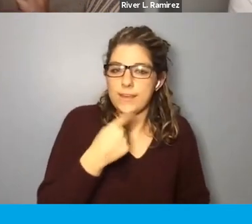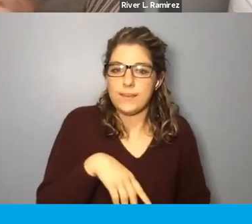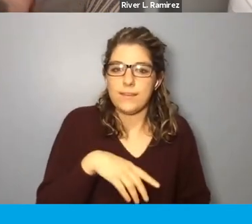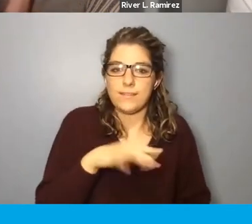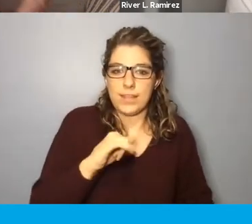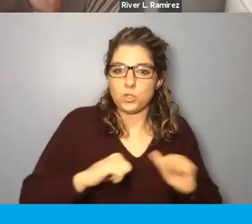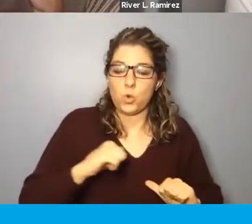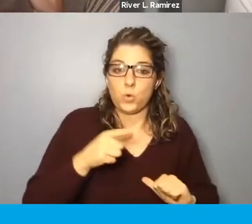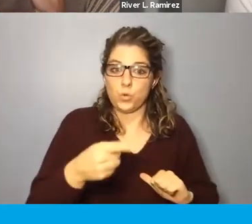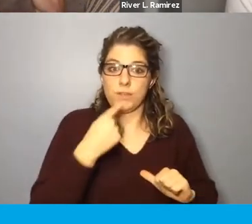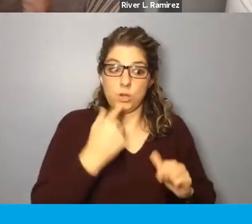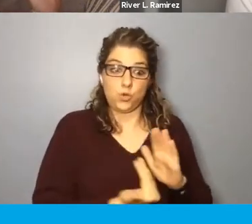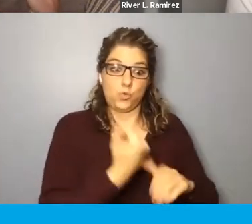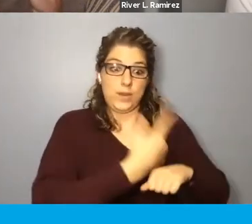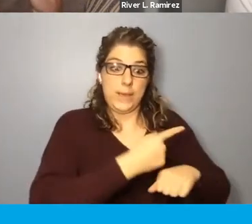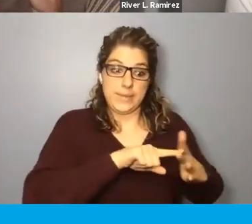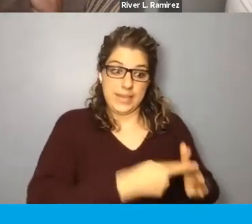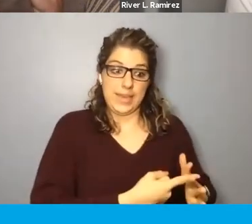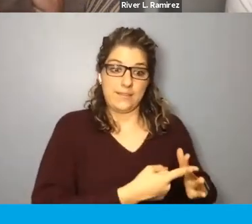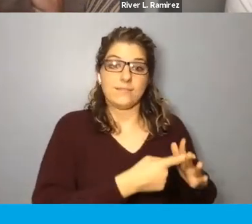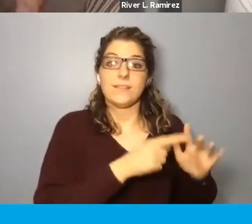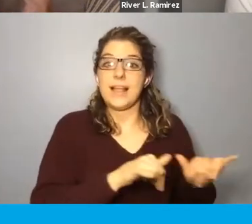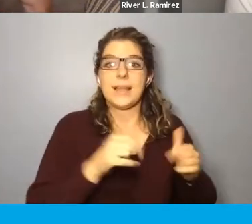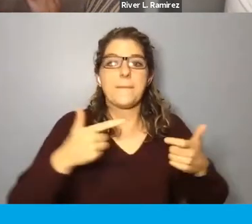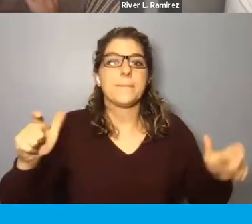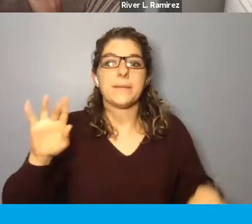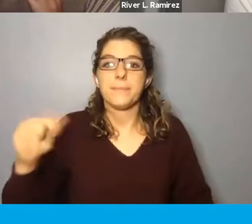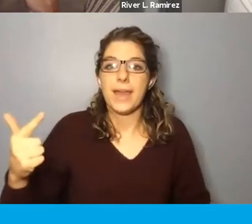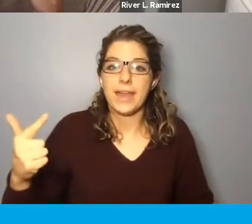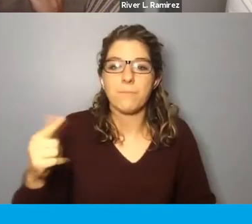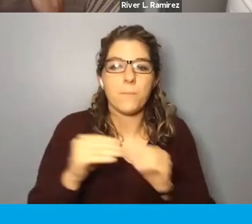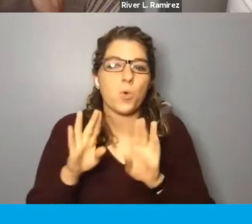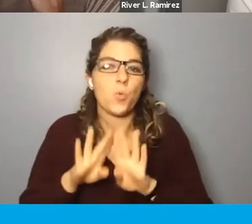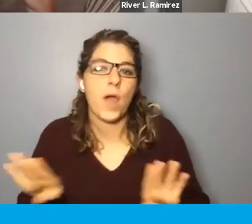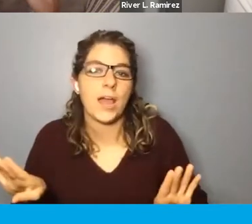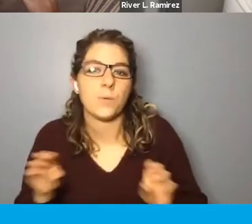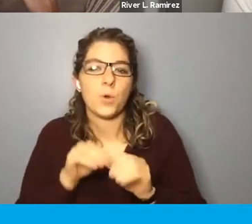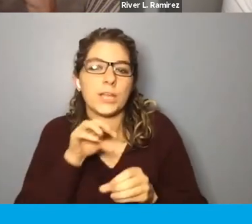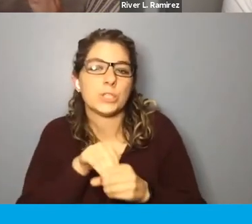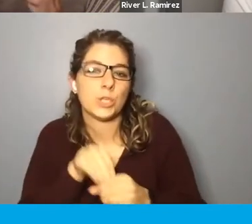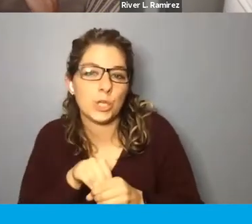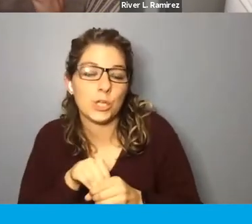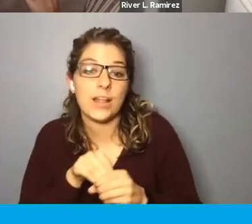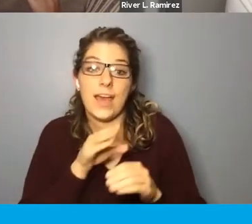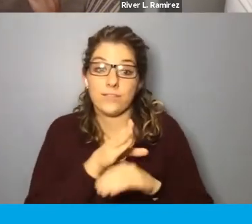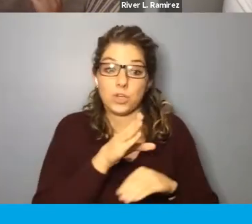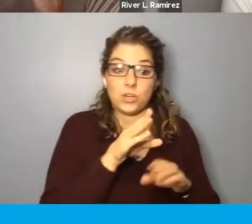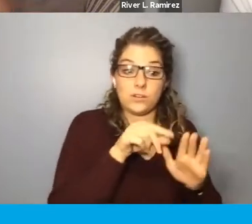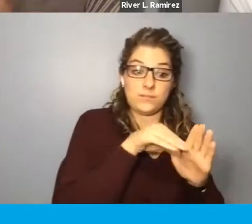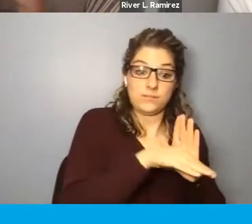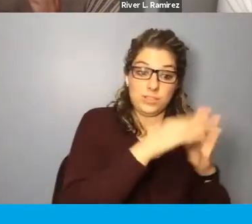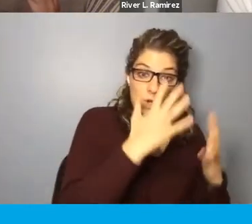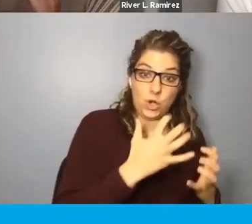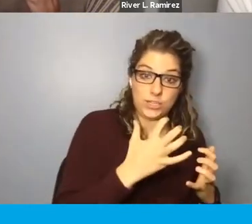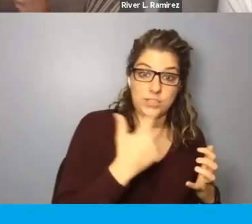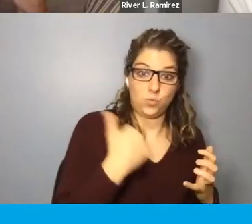show. You say, a new day begins much like the Big Bang, but much quieter, more internal. After the descent into darkness, suddenly we